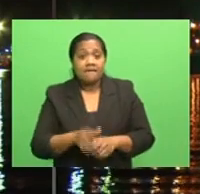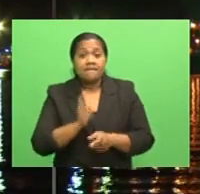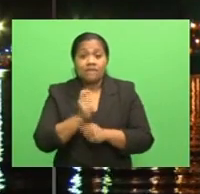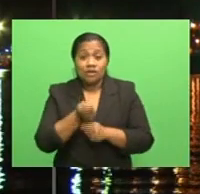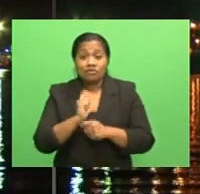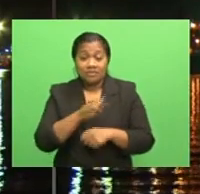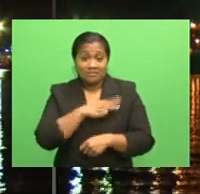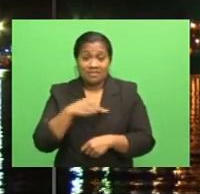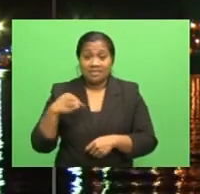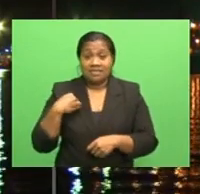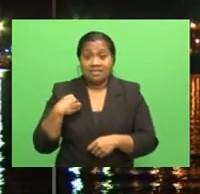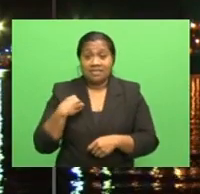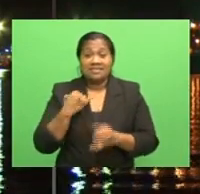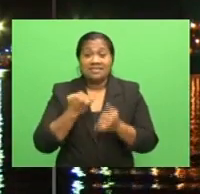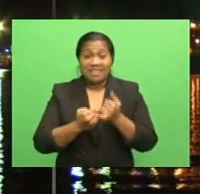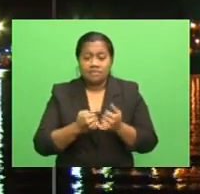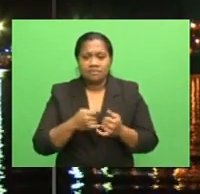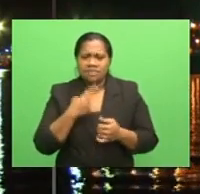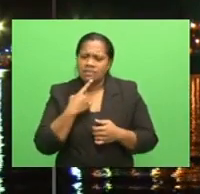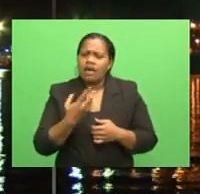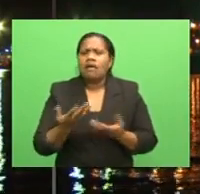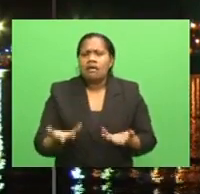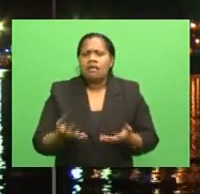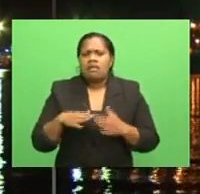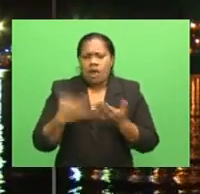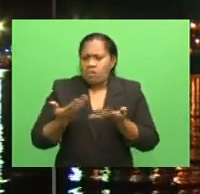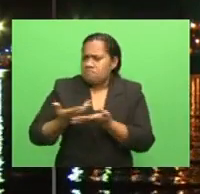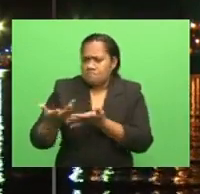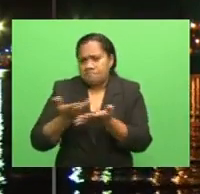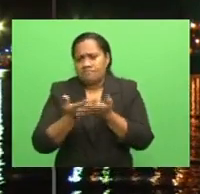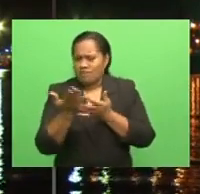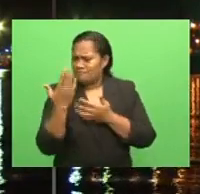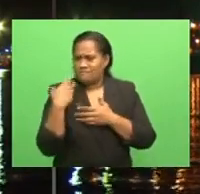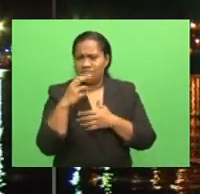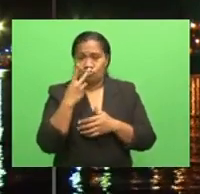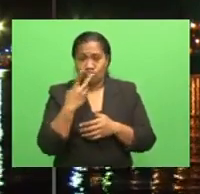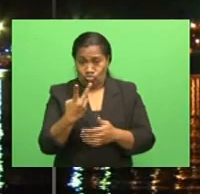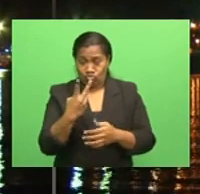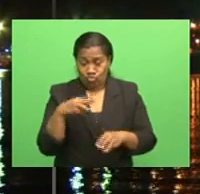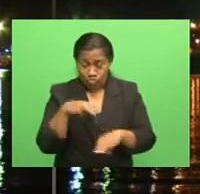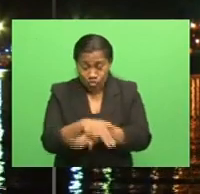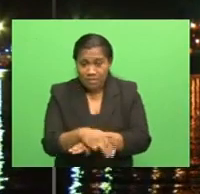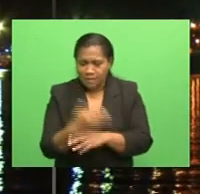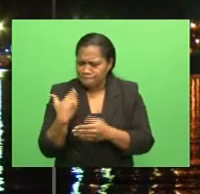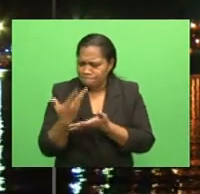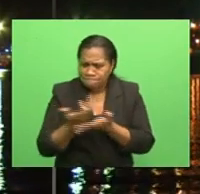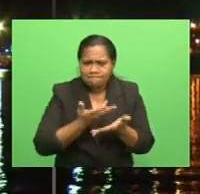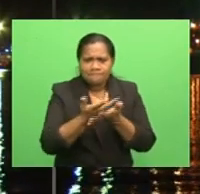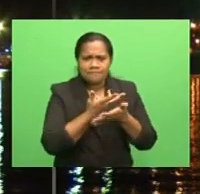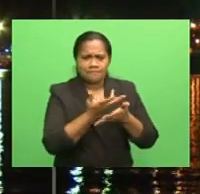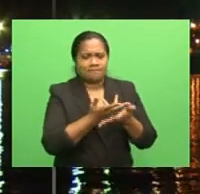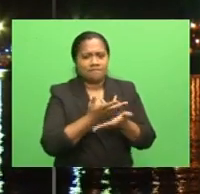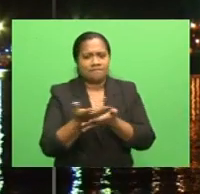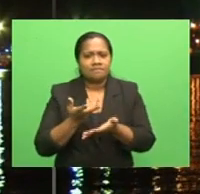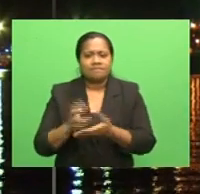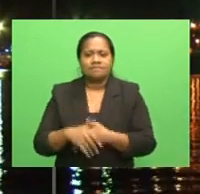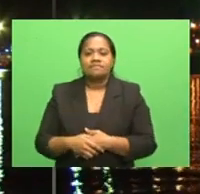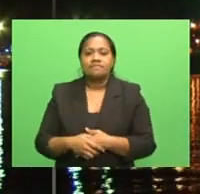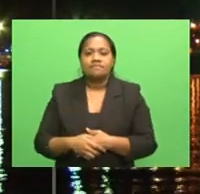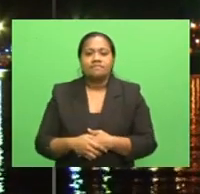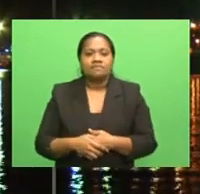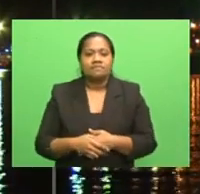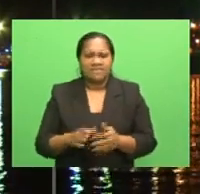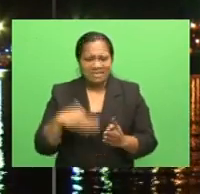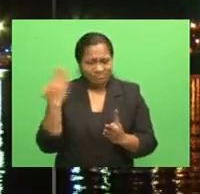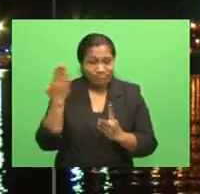Semi Koroilavisau says they have been conducting consultation for the past 2 months and it is yet to be completed. However, the ban on